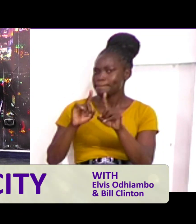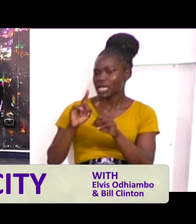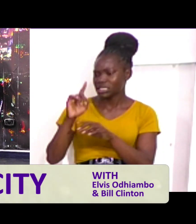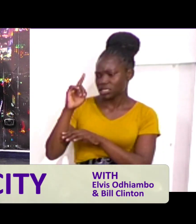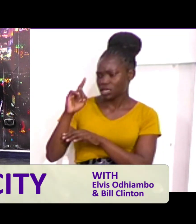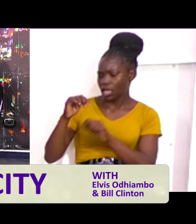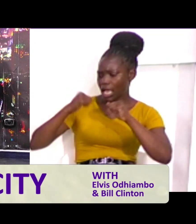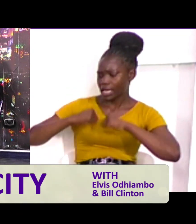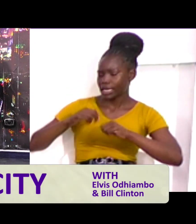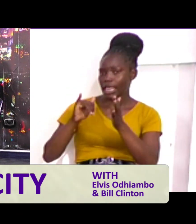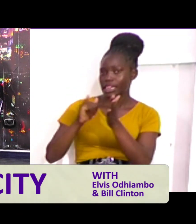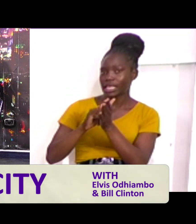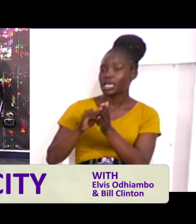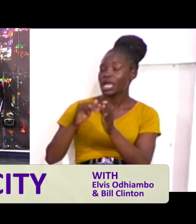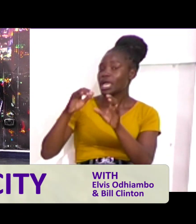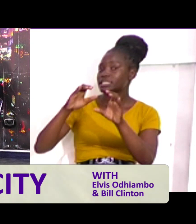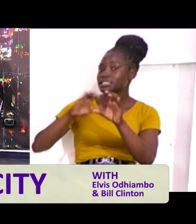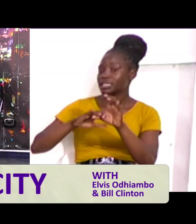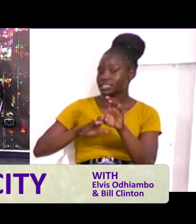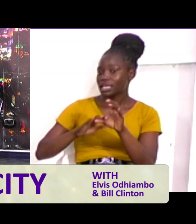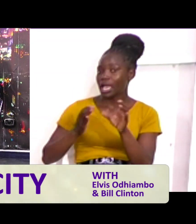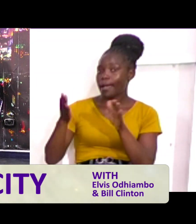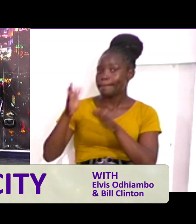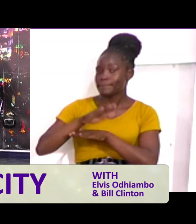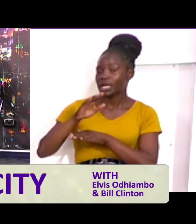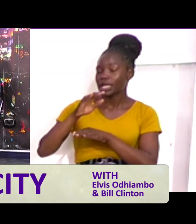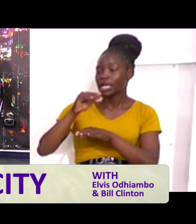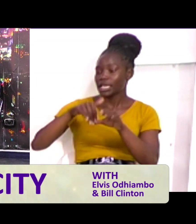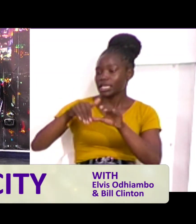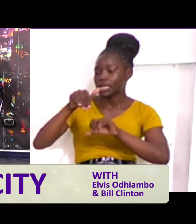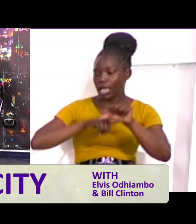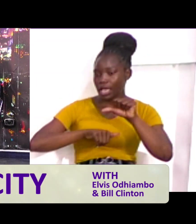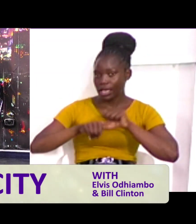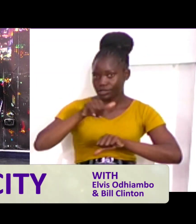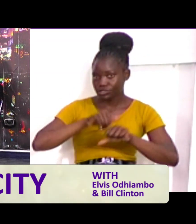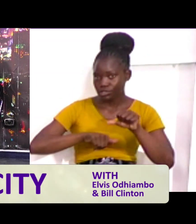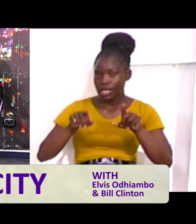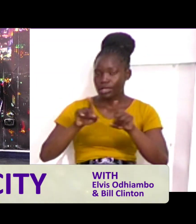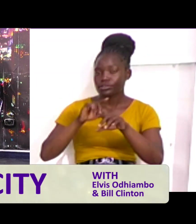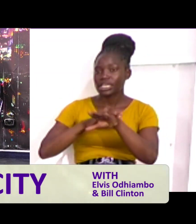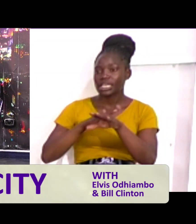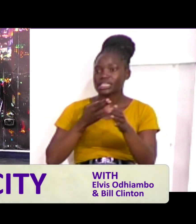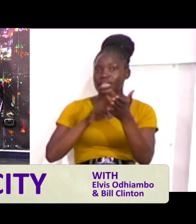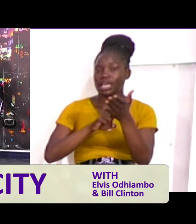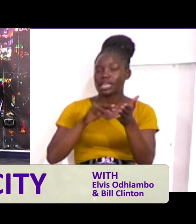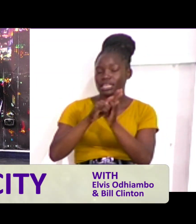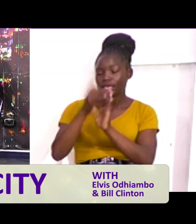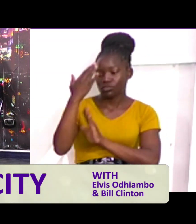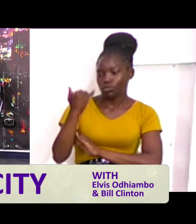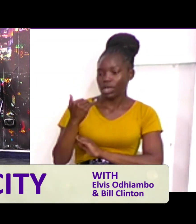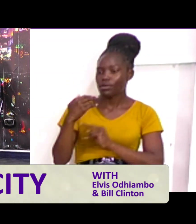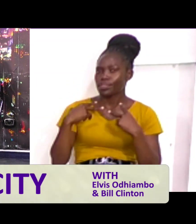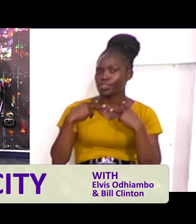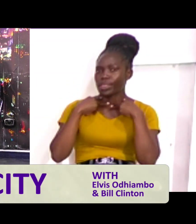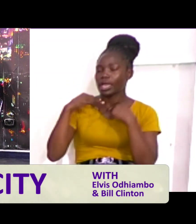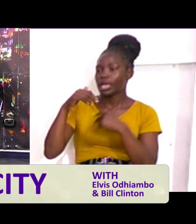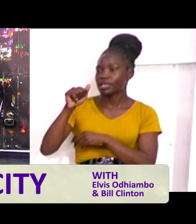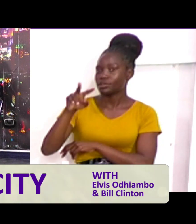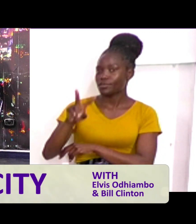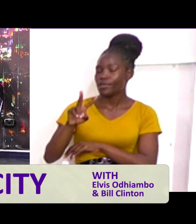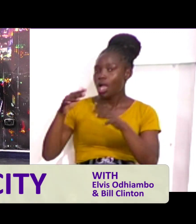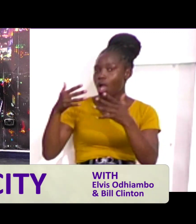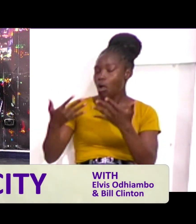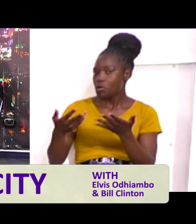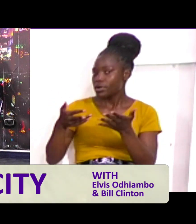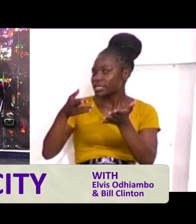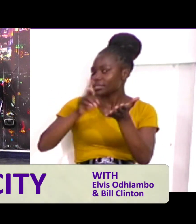do you also agree the fact that Chelsea are back into action, are back into getting results, and that's why wanakazia Aston Villa? Or how do you see the